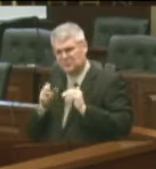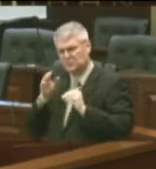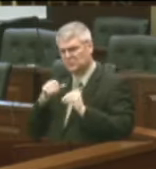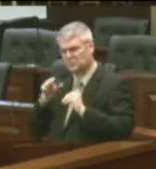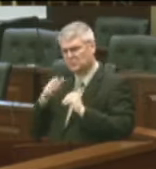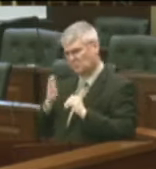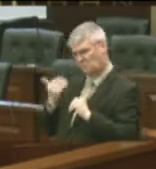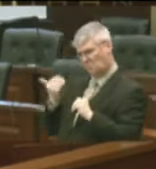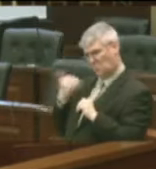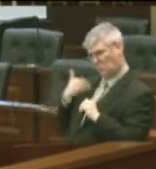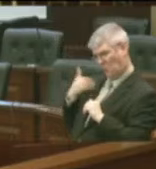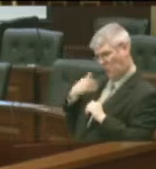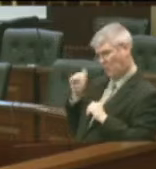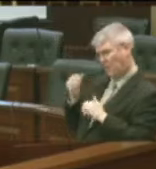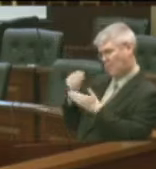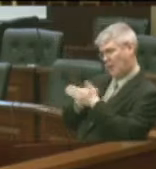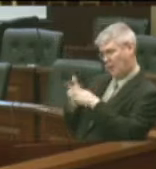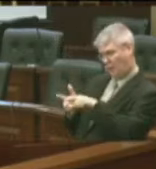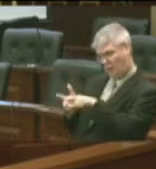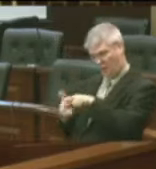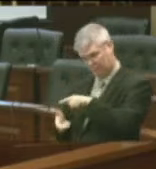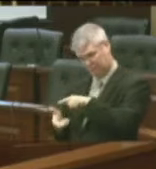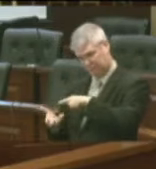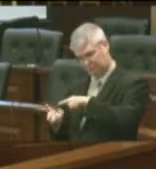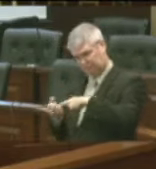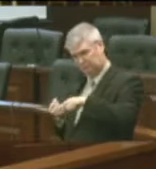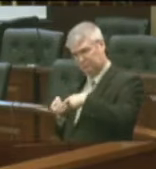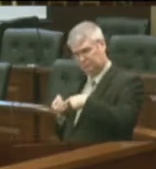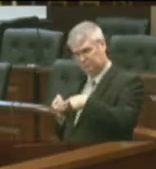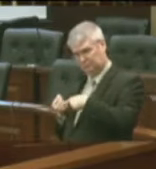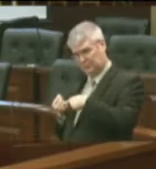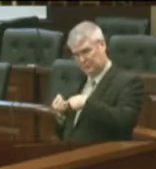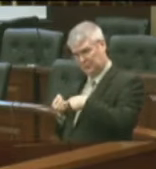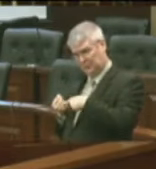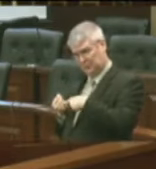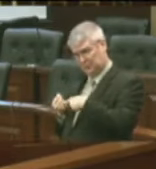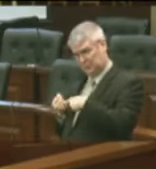And we asked for that in the budget moving forward to be unfrozen. Yeah.